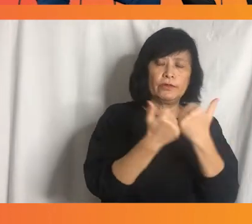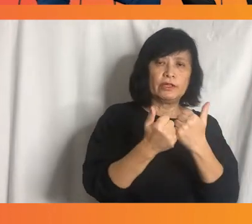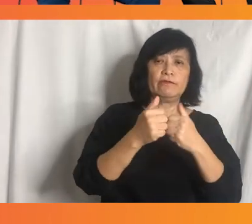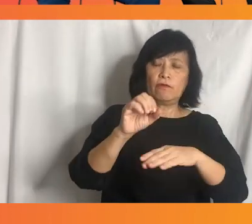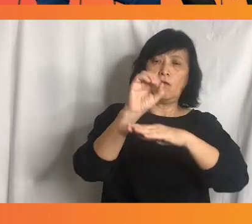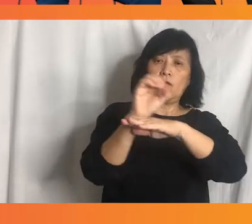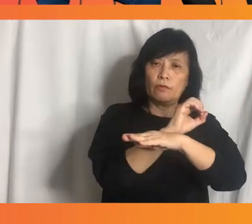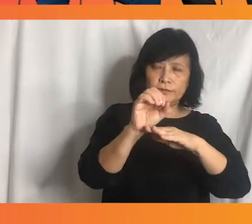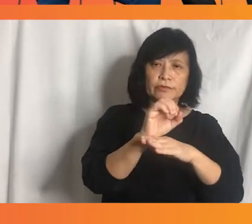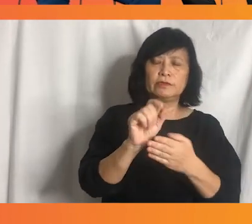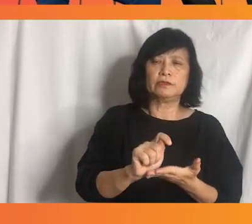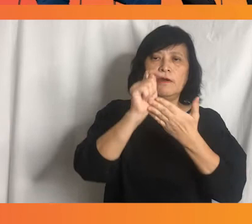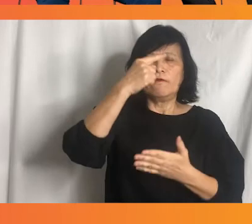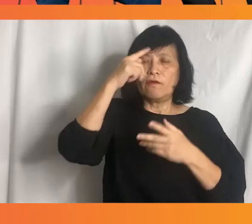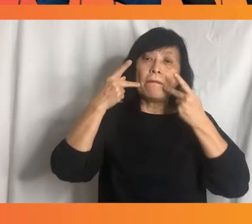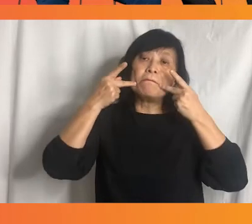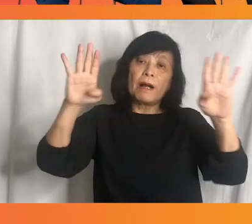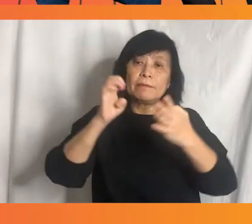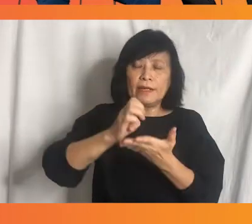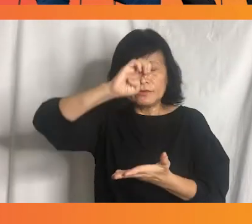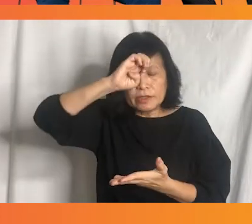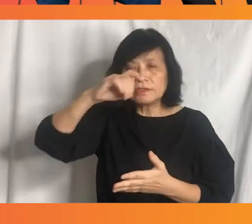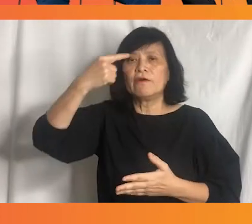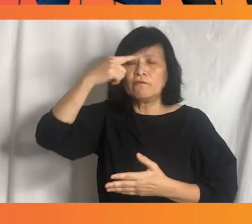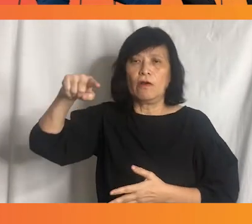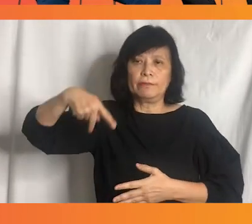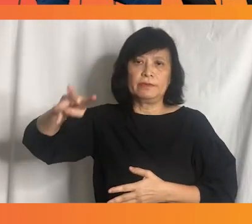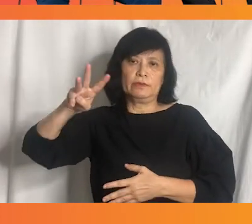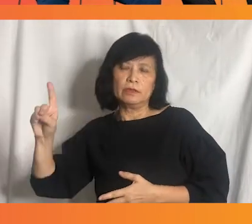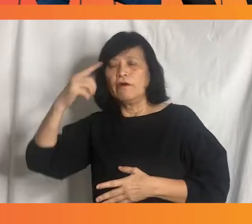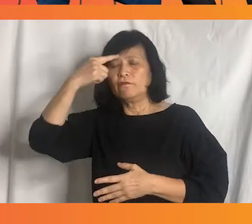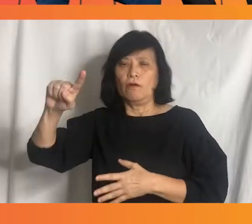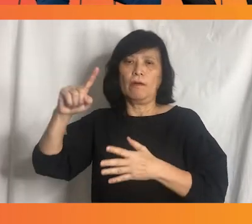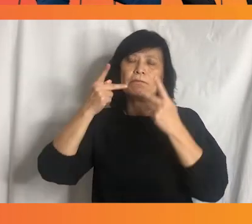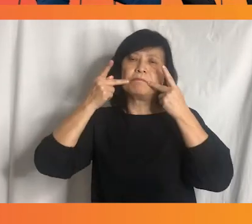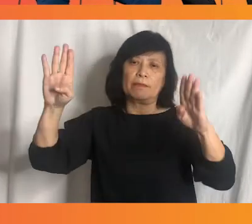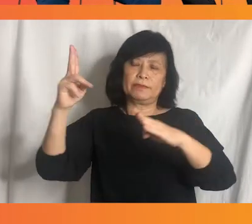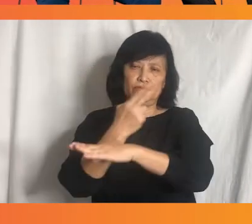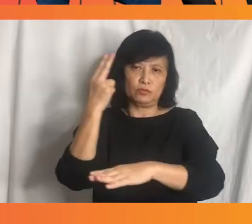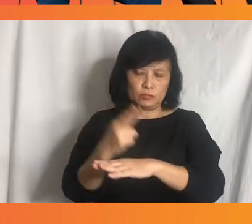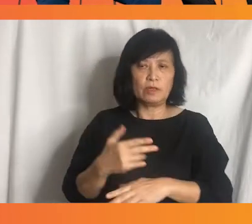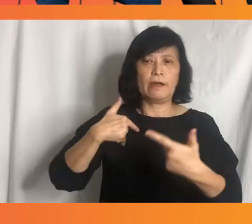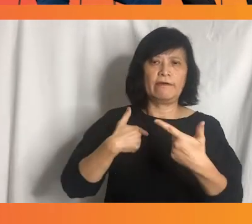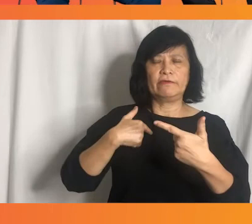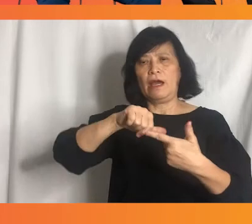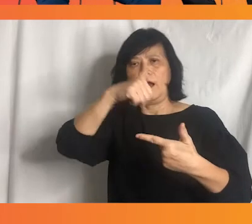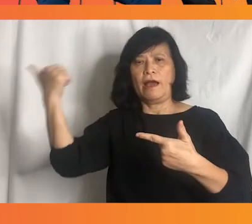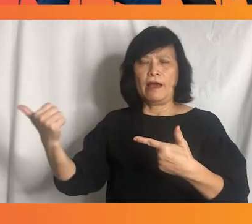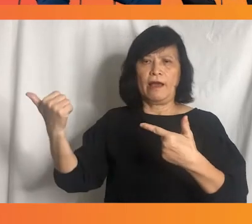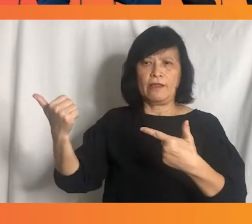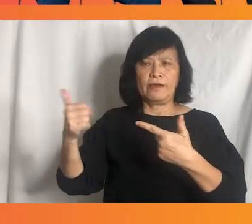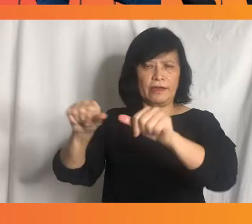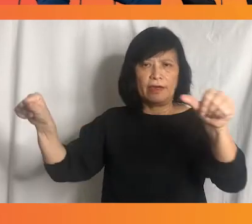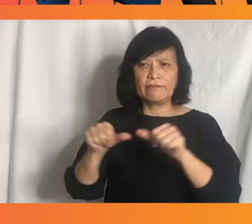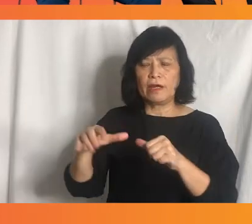to look at public education on disability etiquette for public transport use. There are also other growing opportunities in the field. For